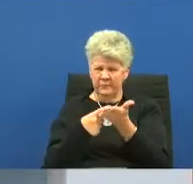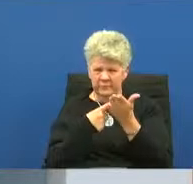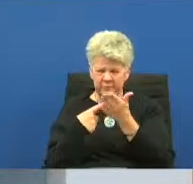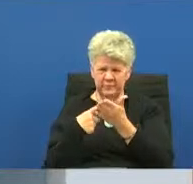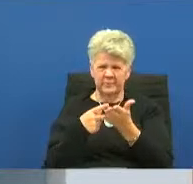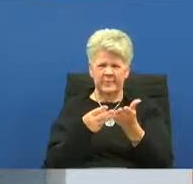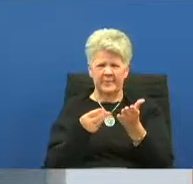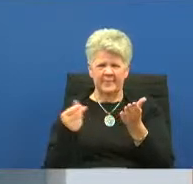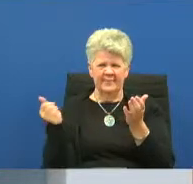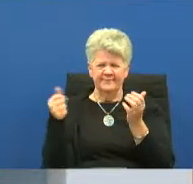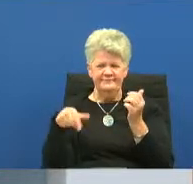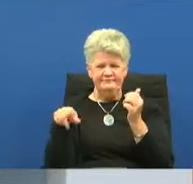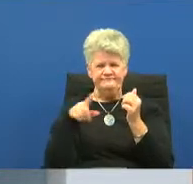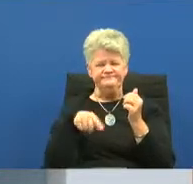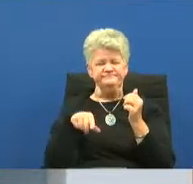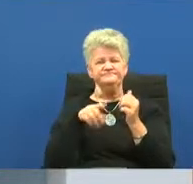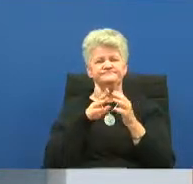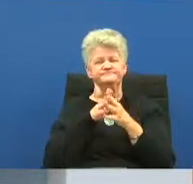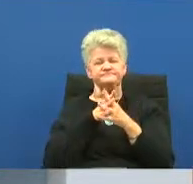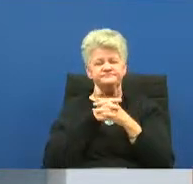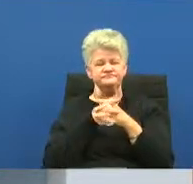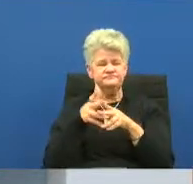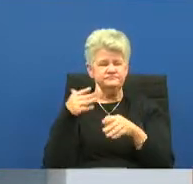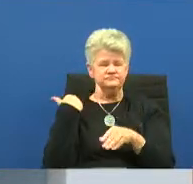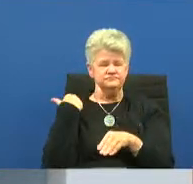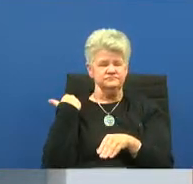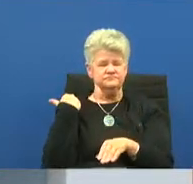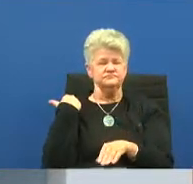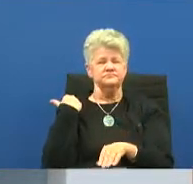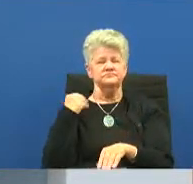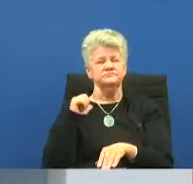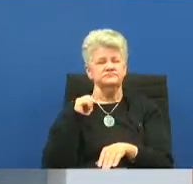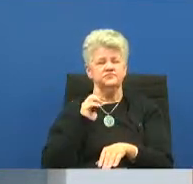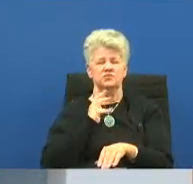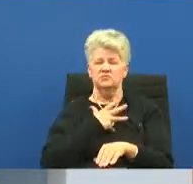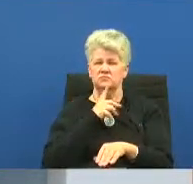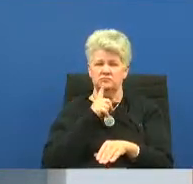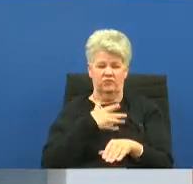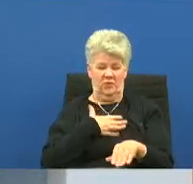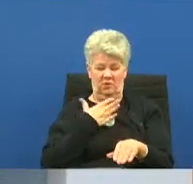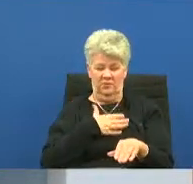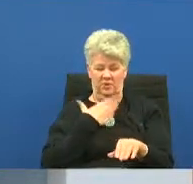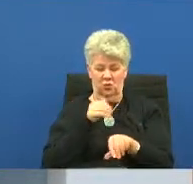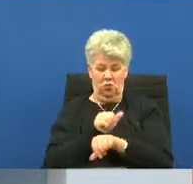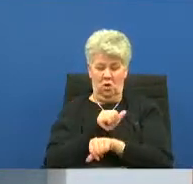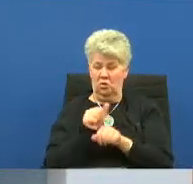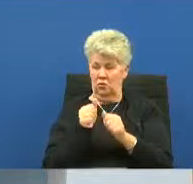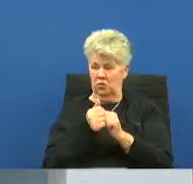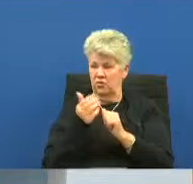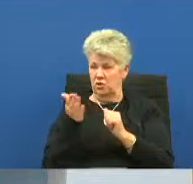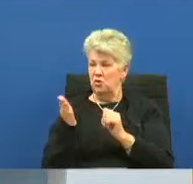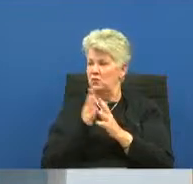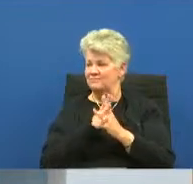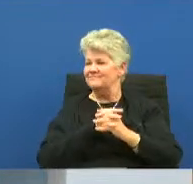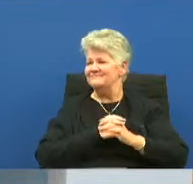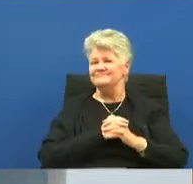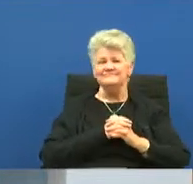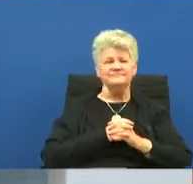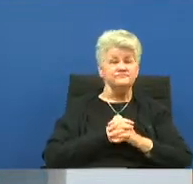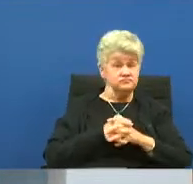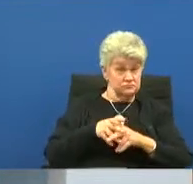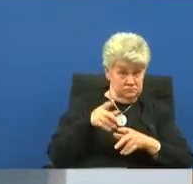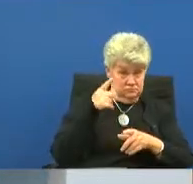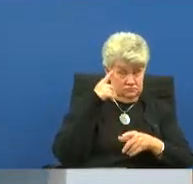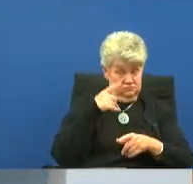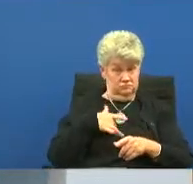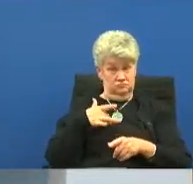Planning Commission level when we had the public hearing there, so we'd be happy to continue to work with you on this item. Okay, so you think a deferral of maybe